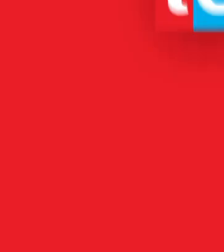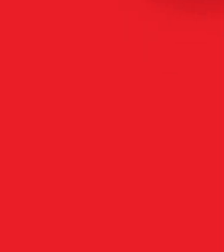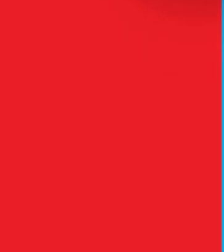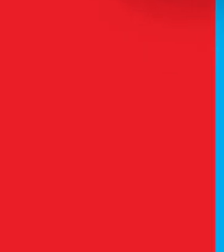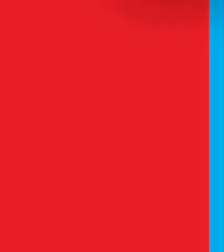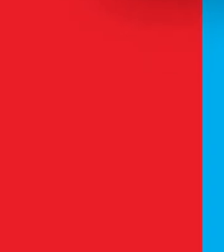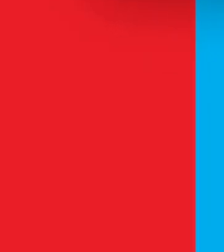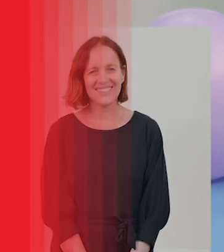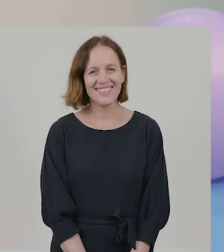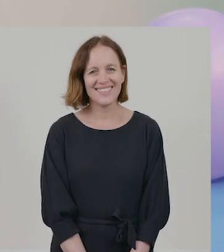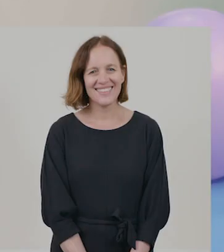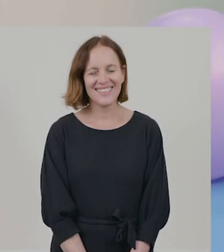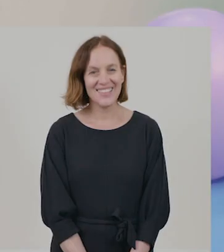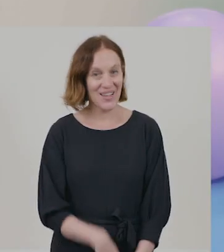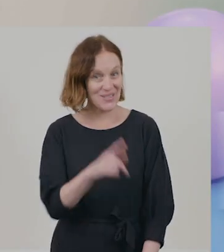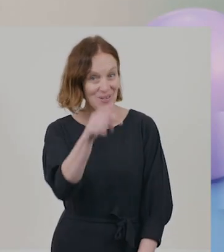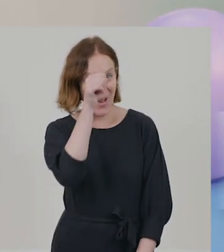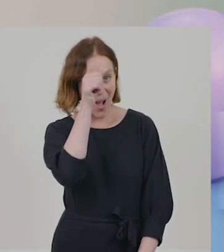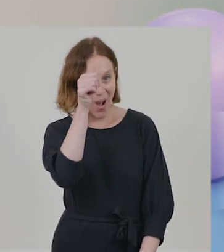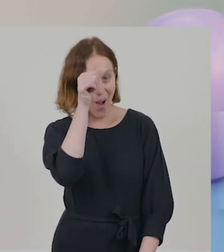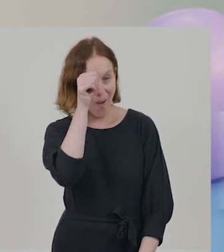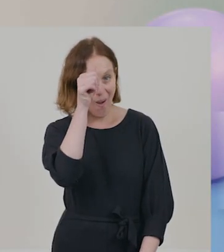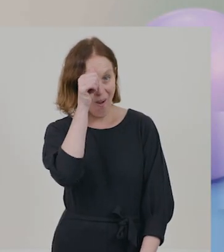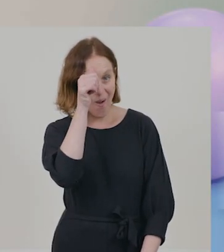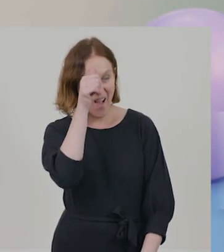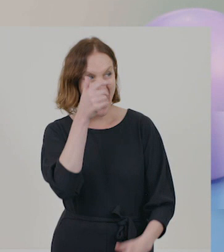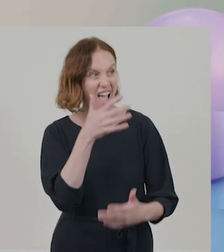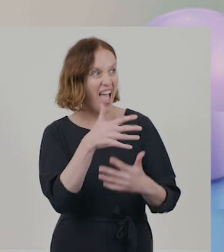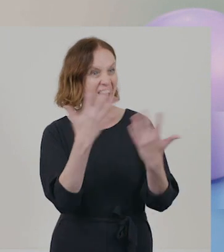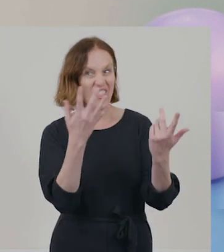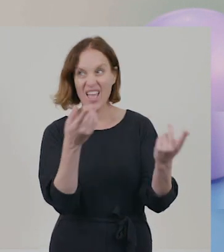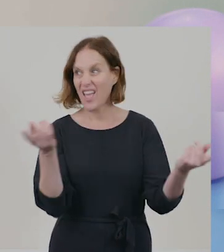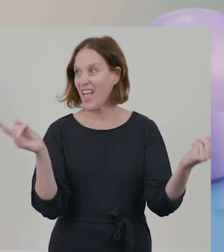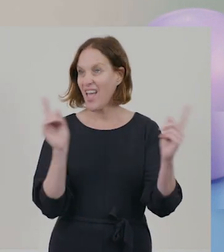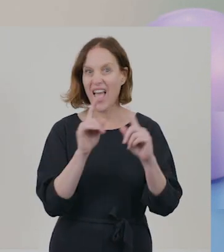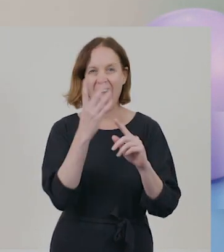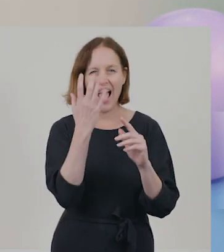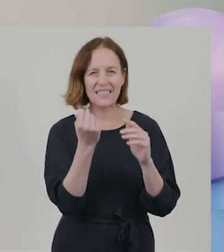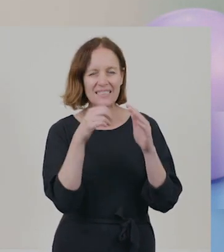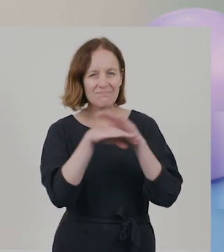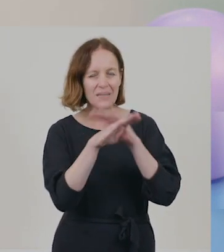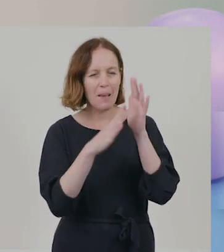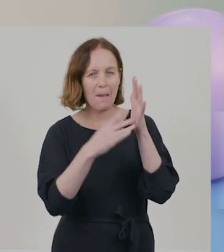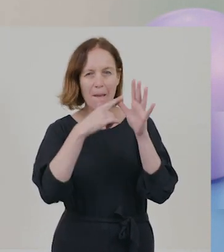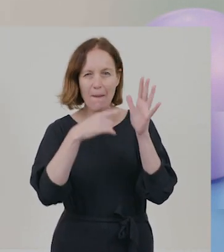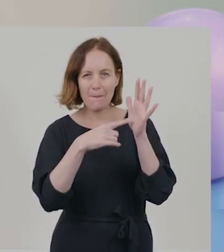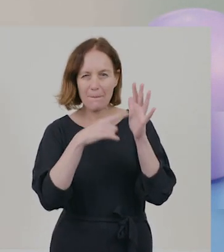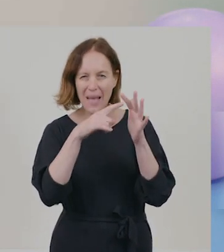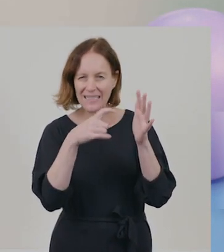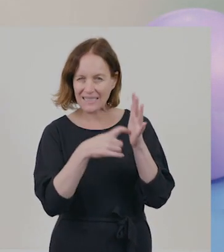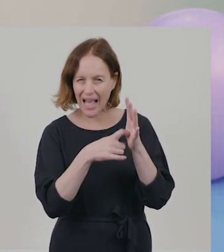gases. Did you know that everything around us is made up of matter? Like this table, this